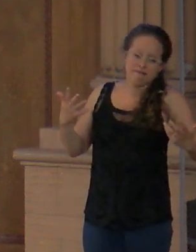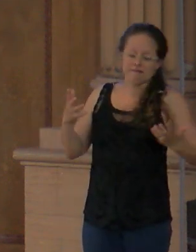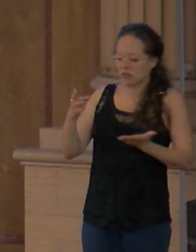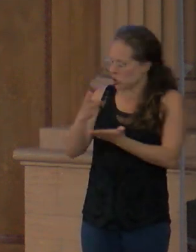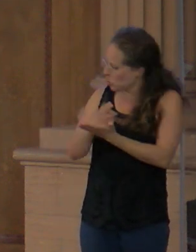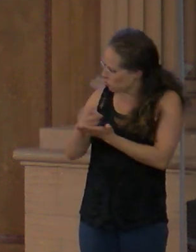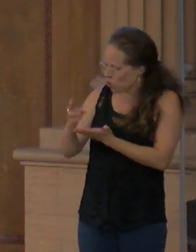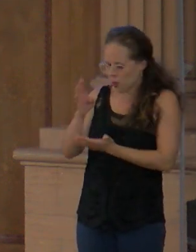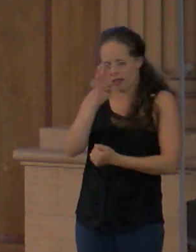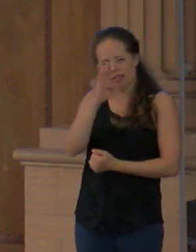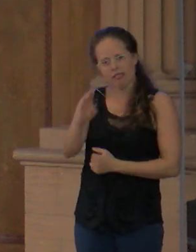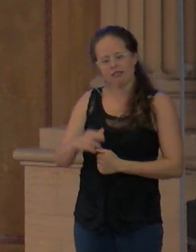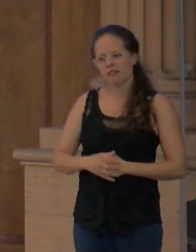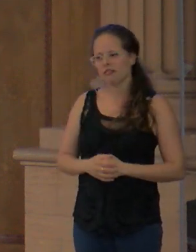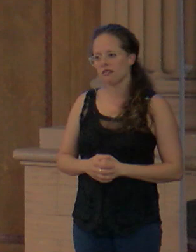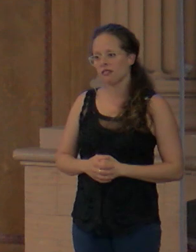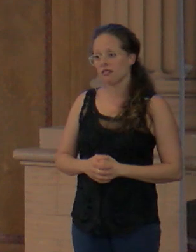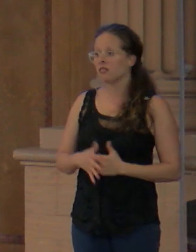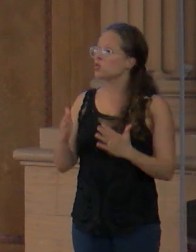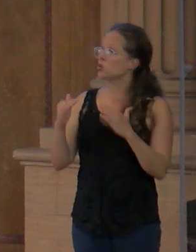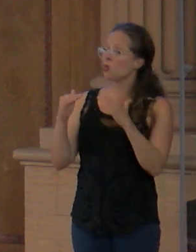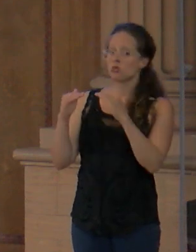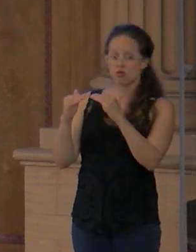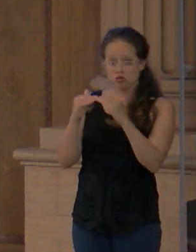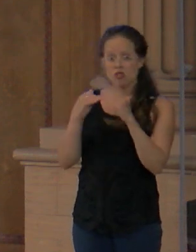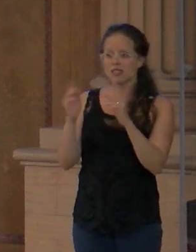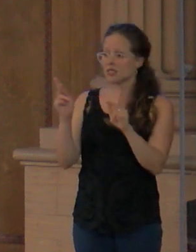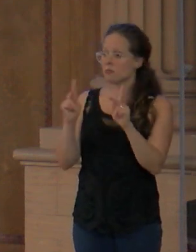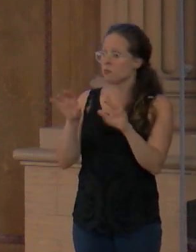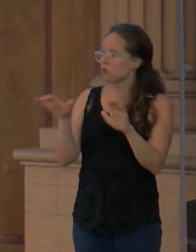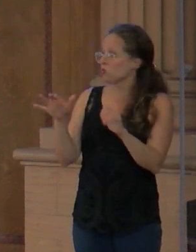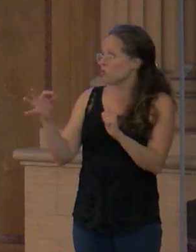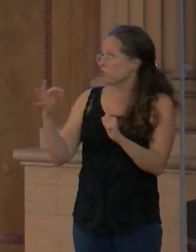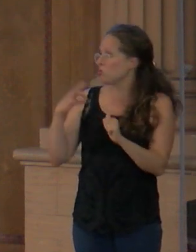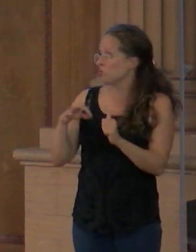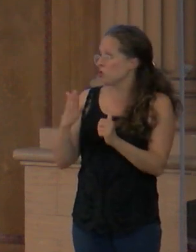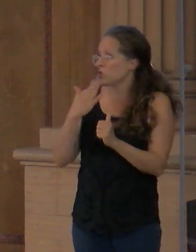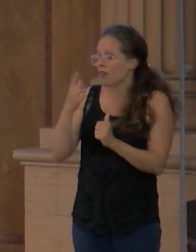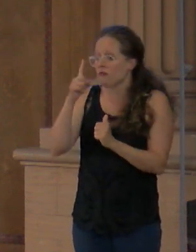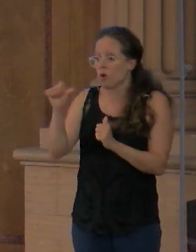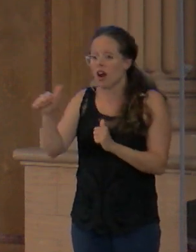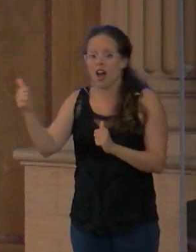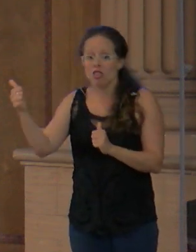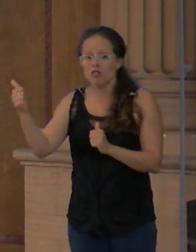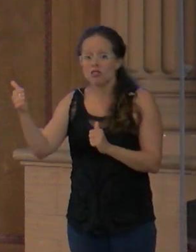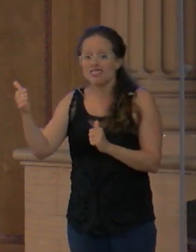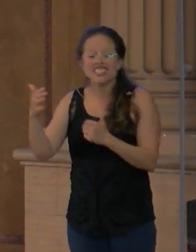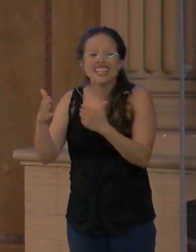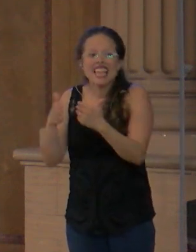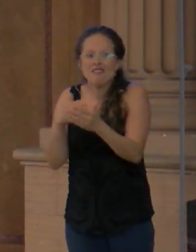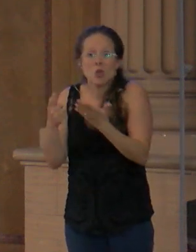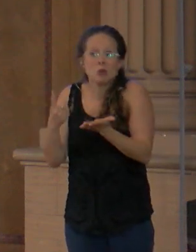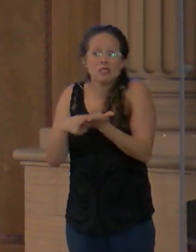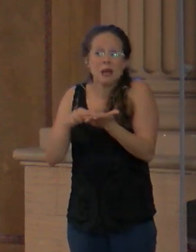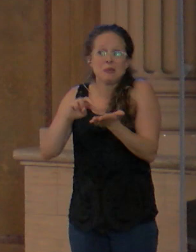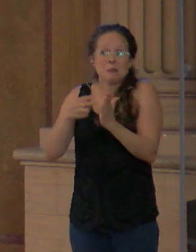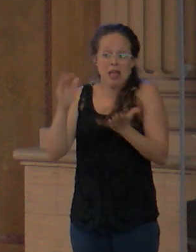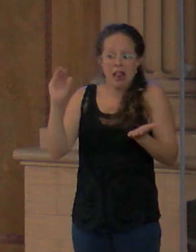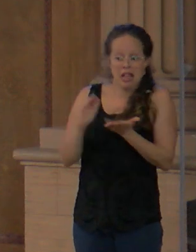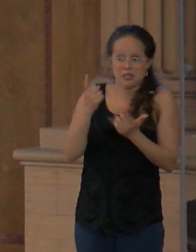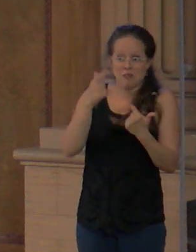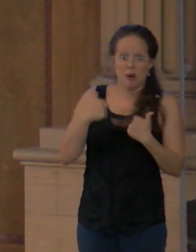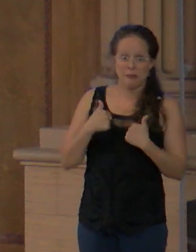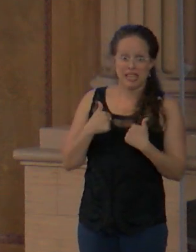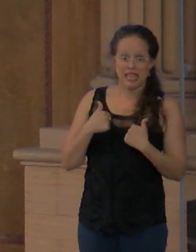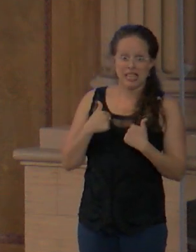So truly just people do good for others even if it means there's less for themselves. And God just